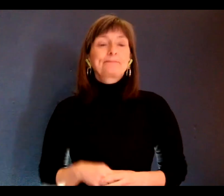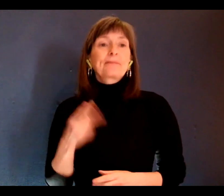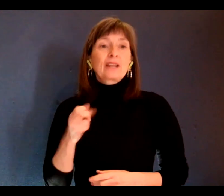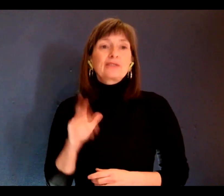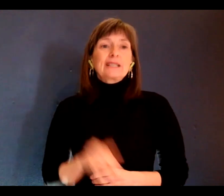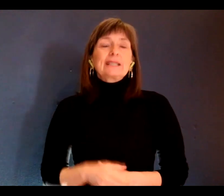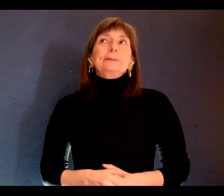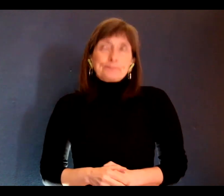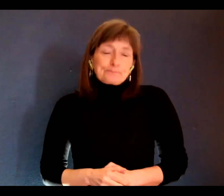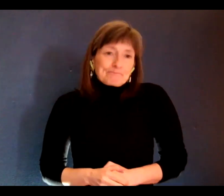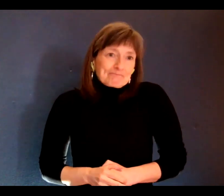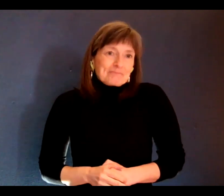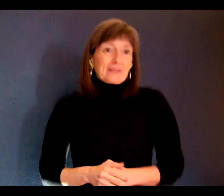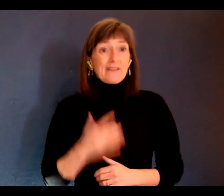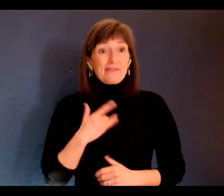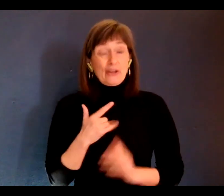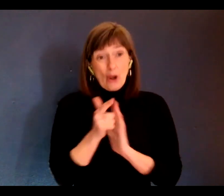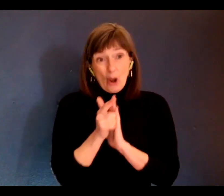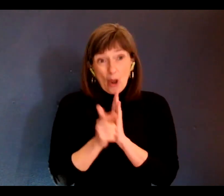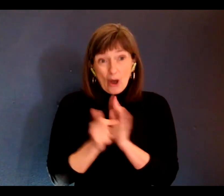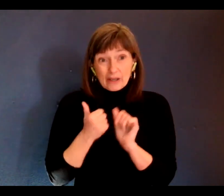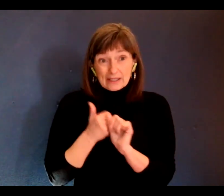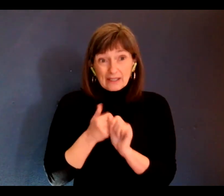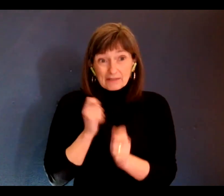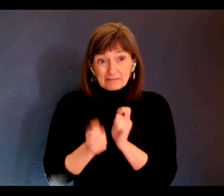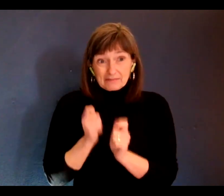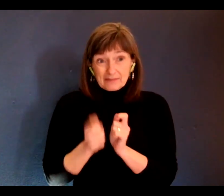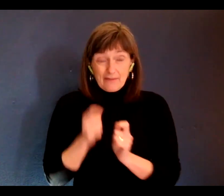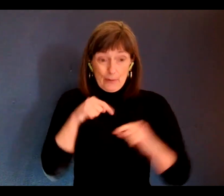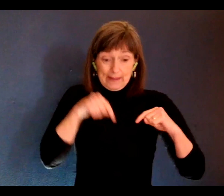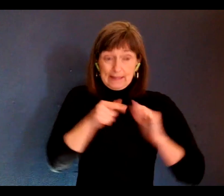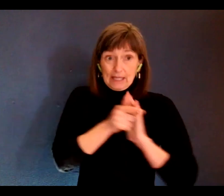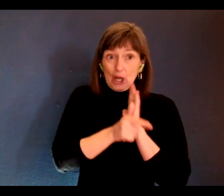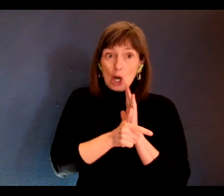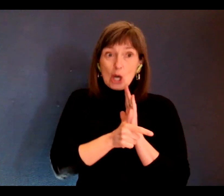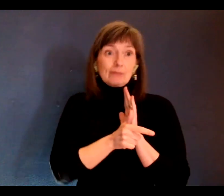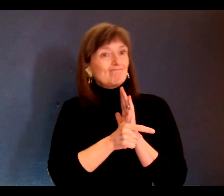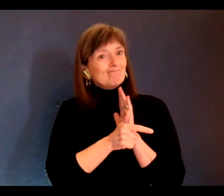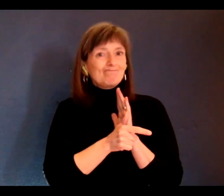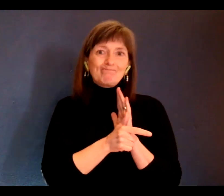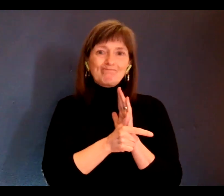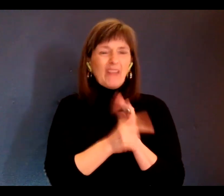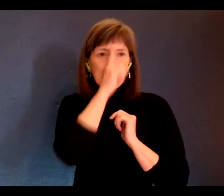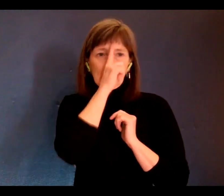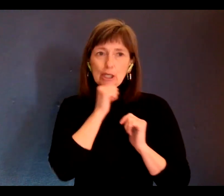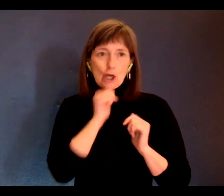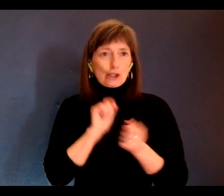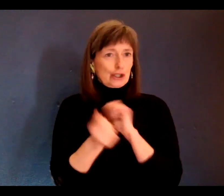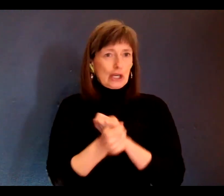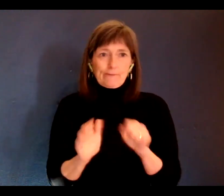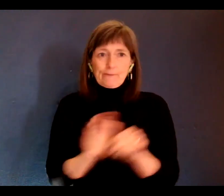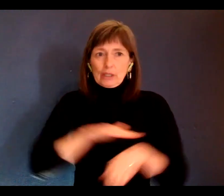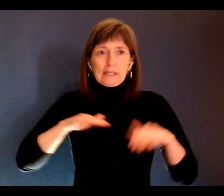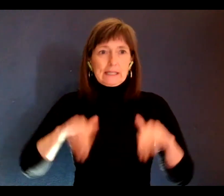as much reform in the amendments to this particular piece of legislation to address it fully. But again, I think we're getting at some of